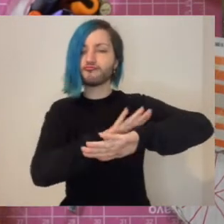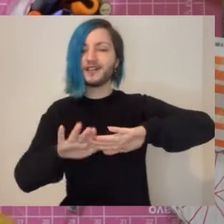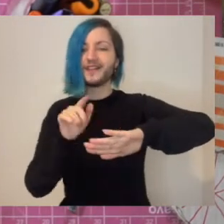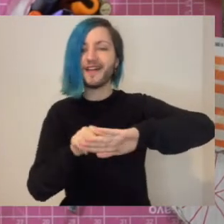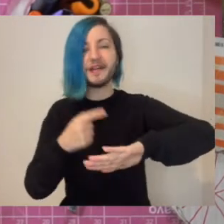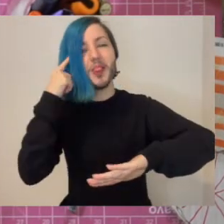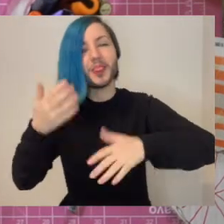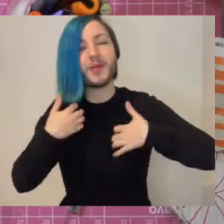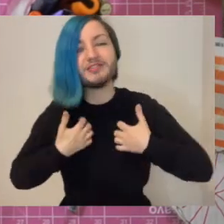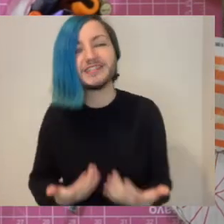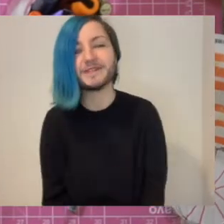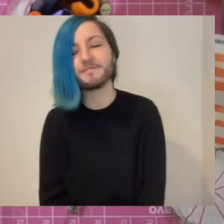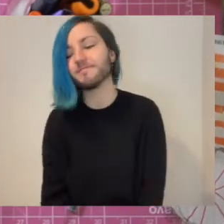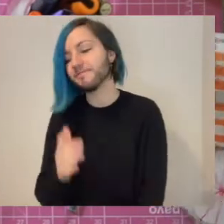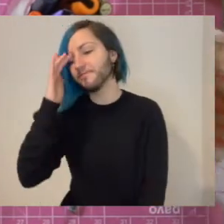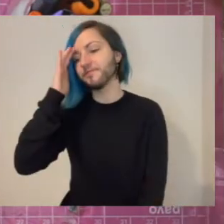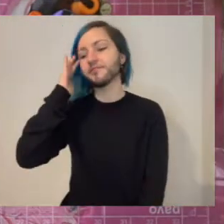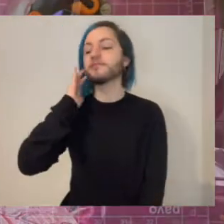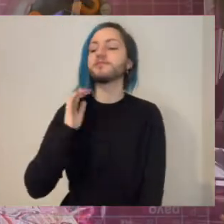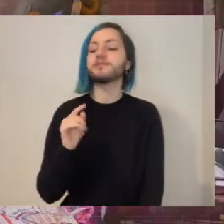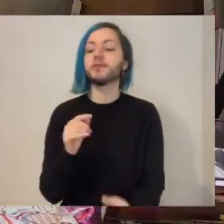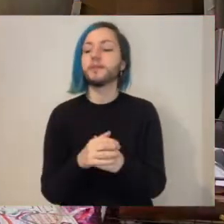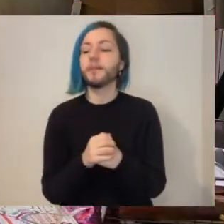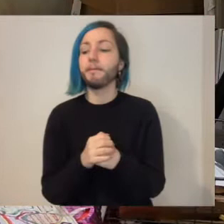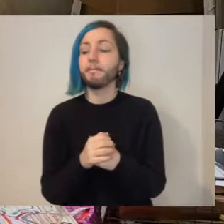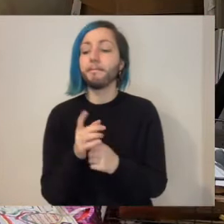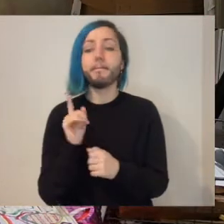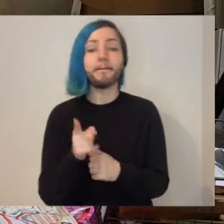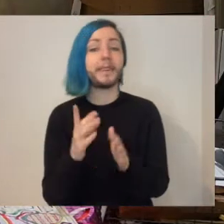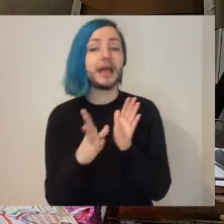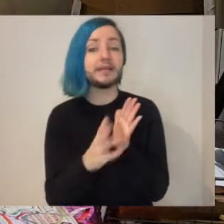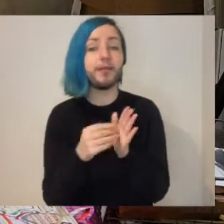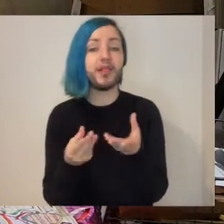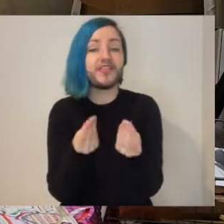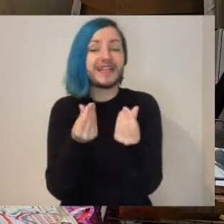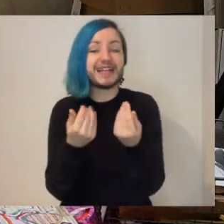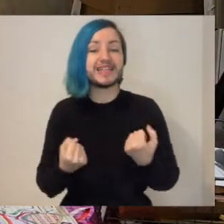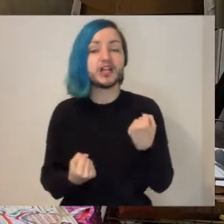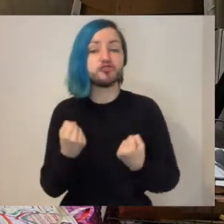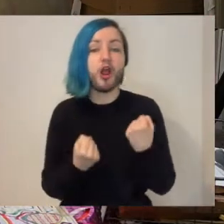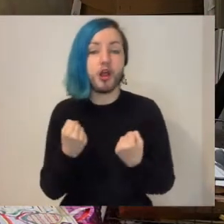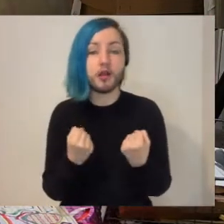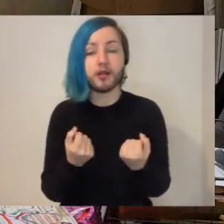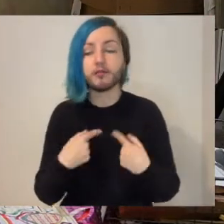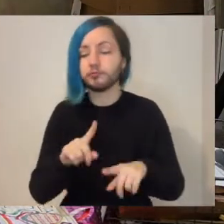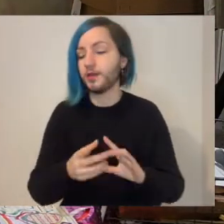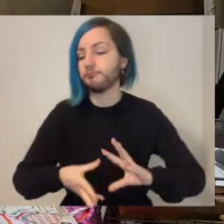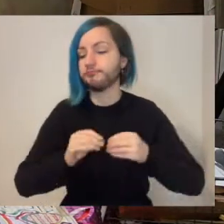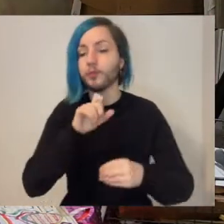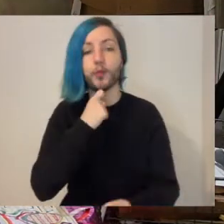interesting. So here's an example of the textiles truck we're going to do now.